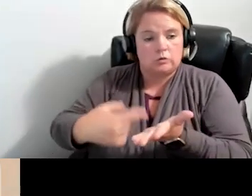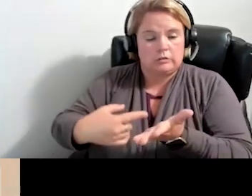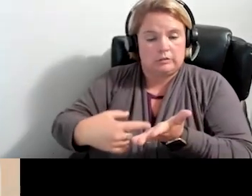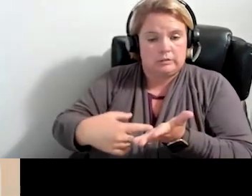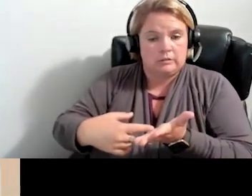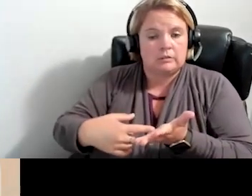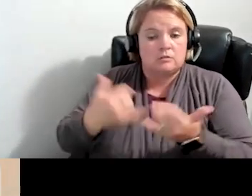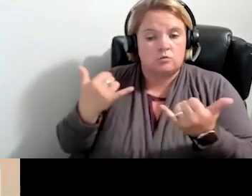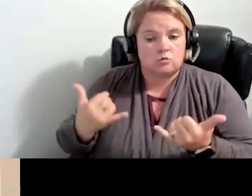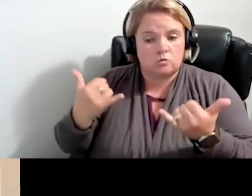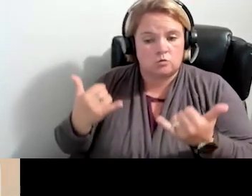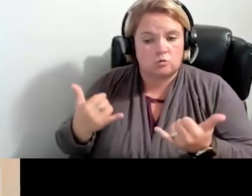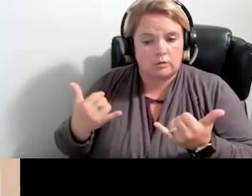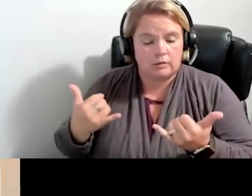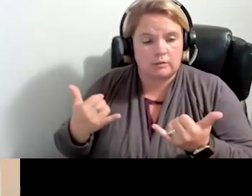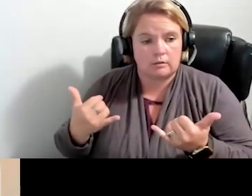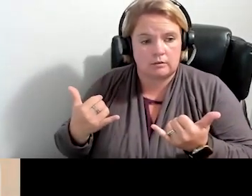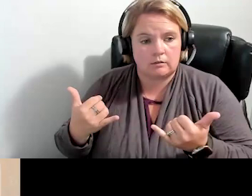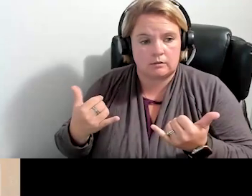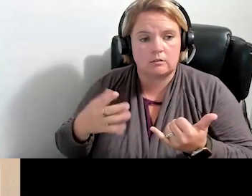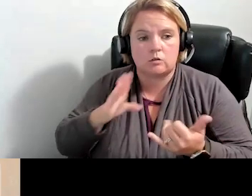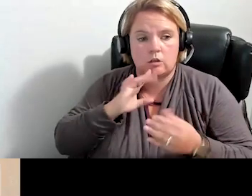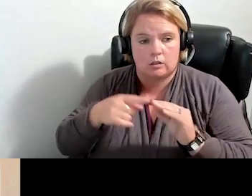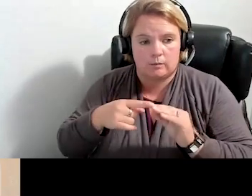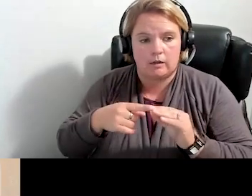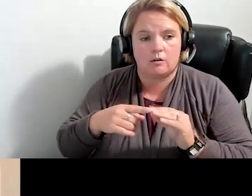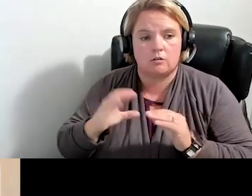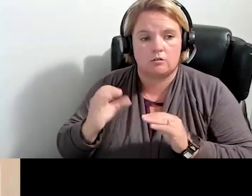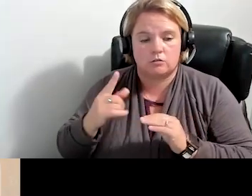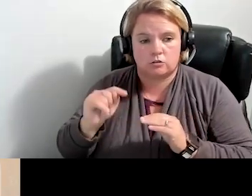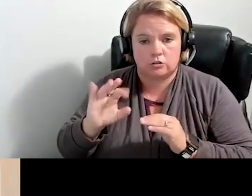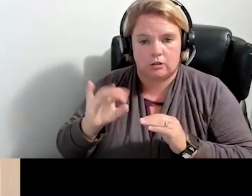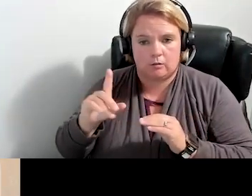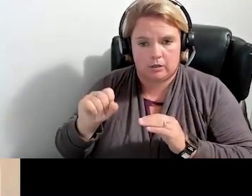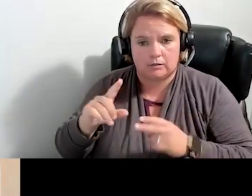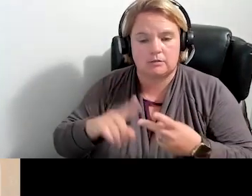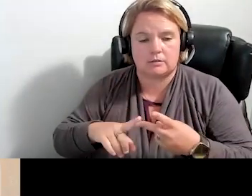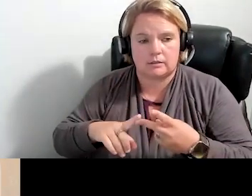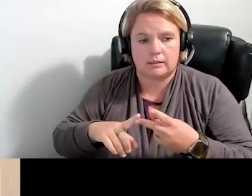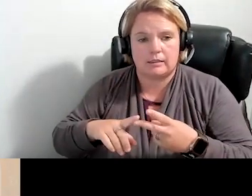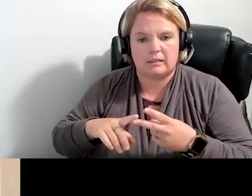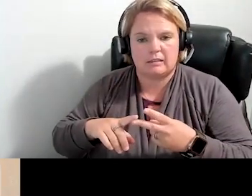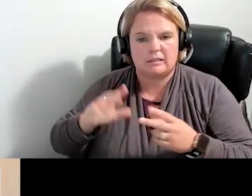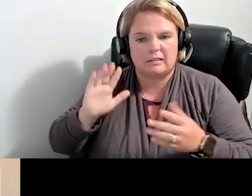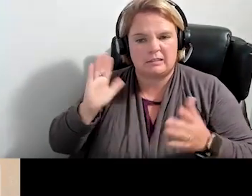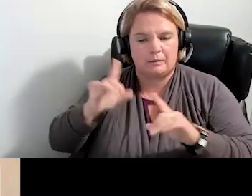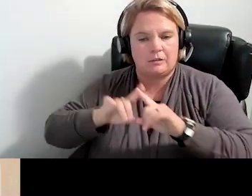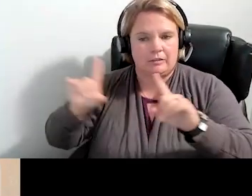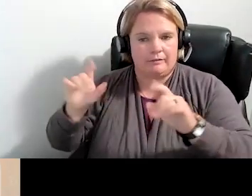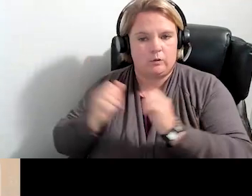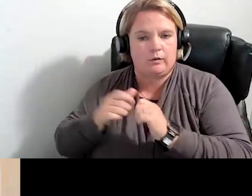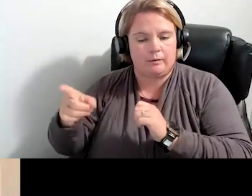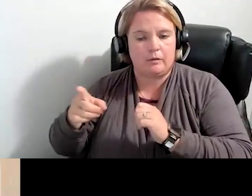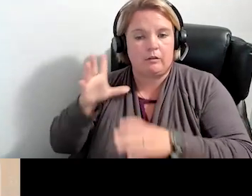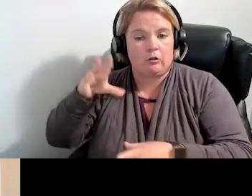to involve the consumer level chatbots. And so a little different from what Rio and Rick are working on, since they're incorporating